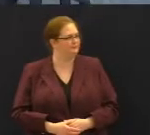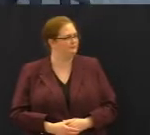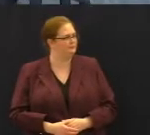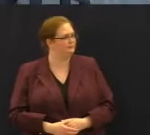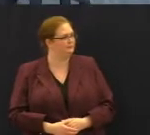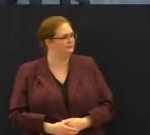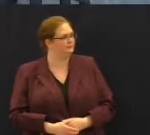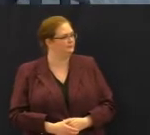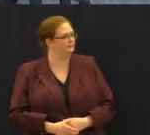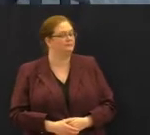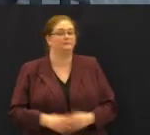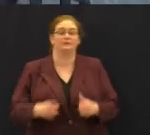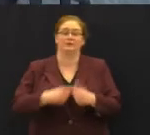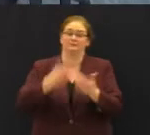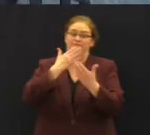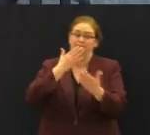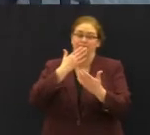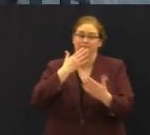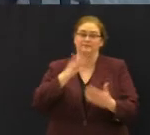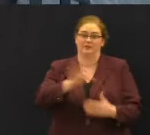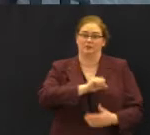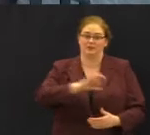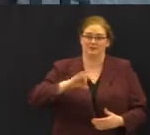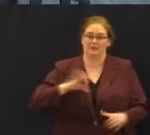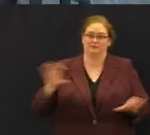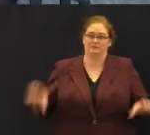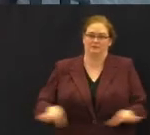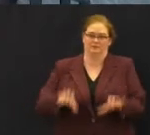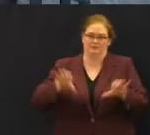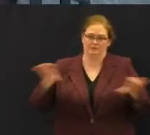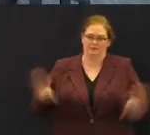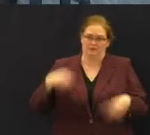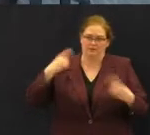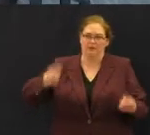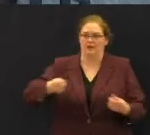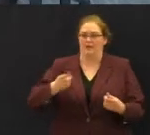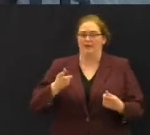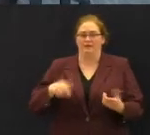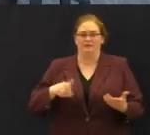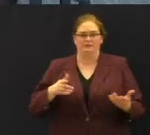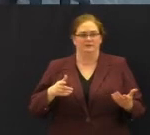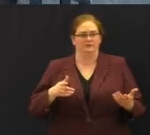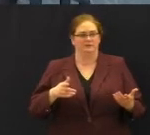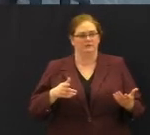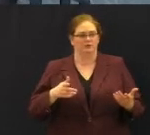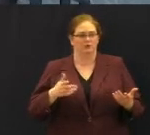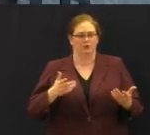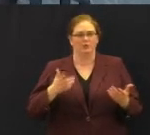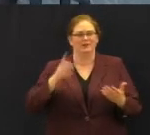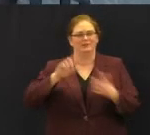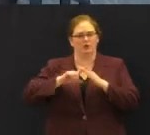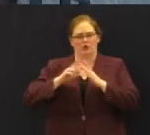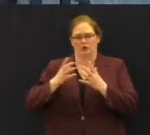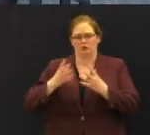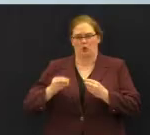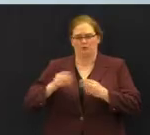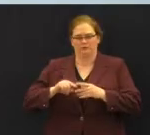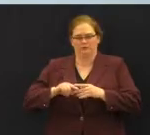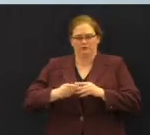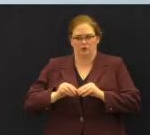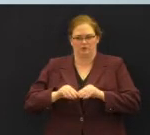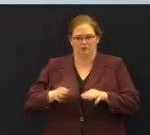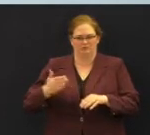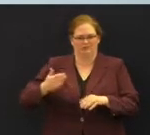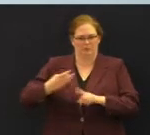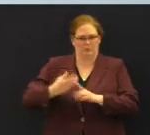Mr. Field, first off, thank you and your staff really for all the work you've been doing. I know this is, you did sort of a soft rollout of this a couple weeks ago,